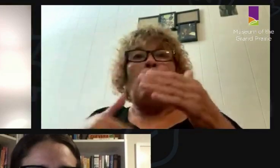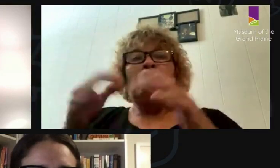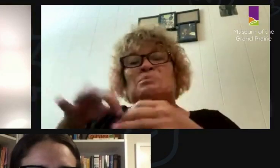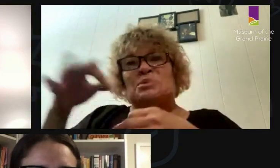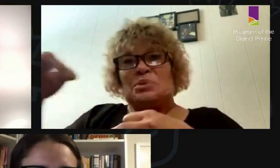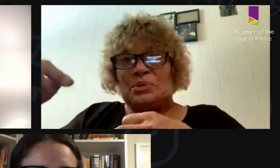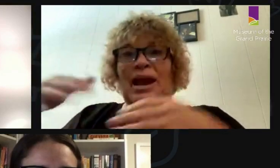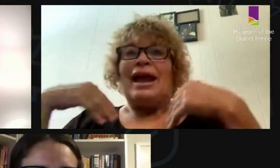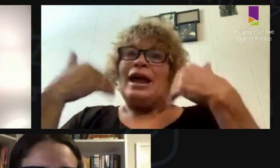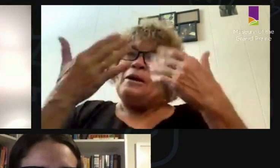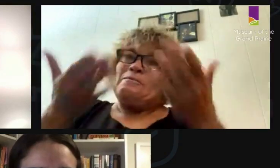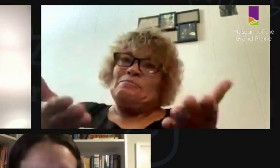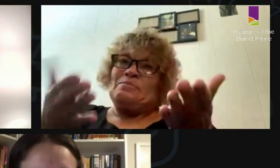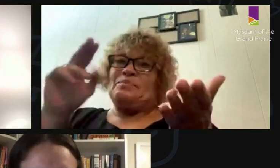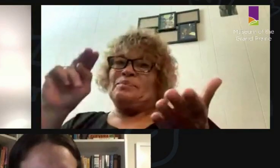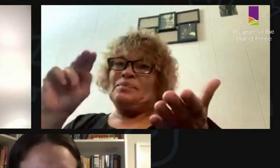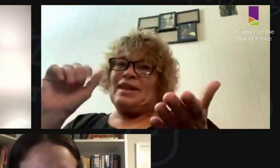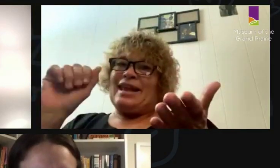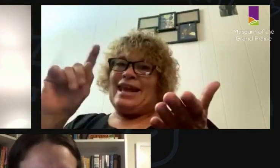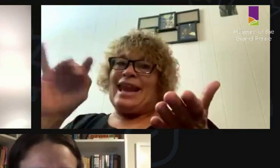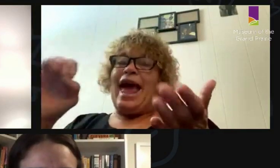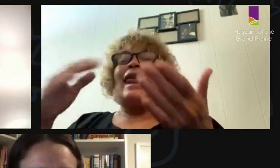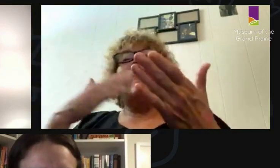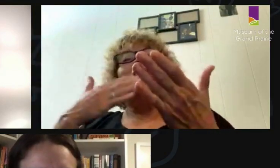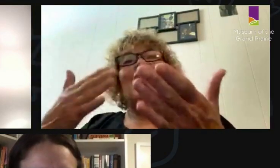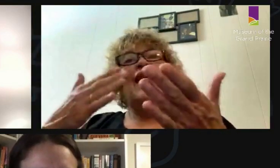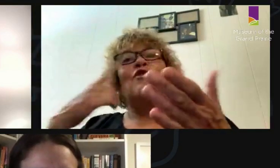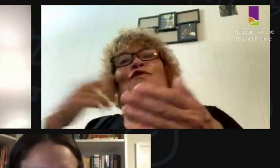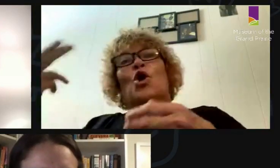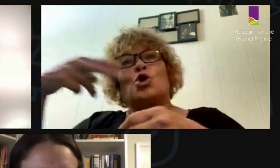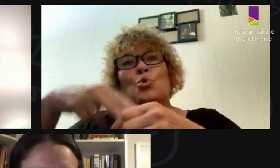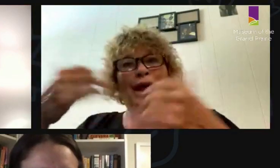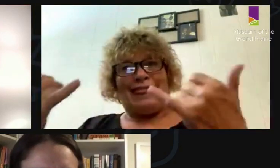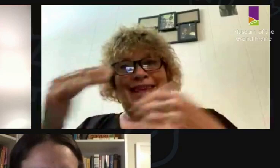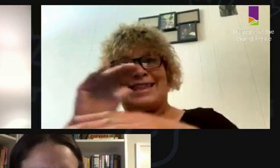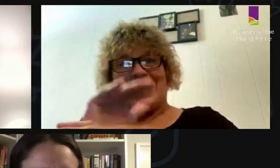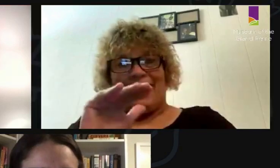turn the show over to Natalie. Thank you again, Natalie, for joining us this evening.